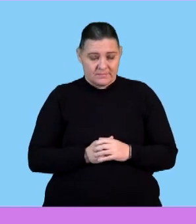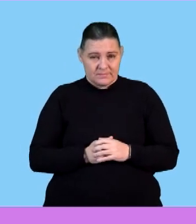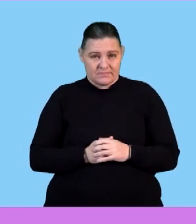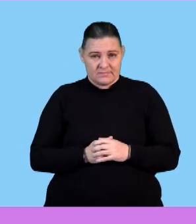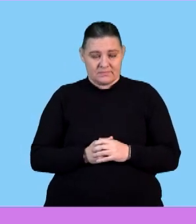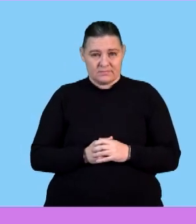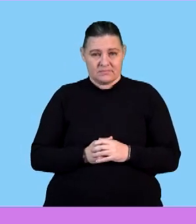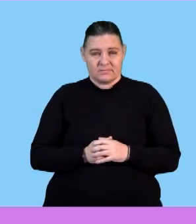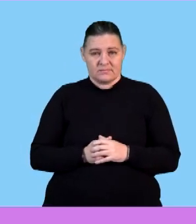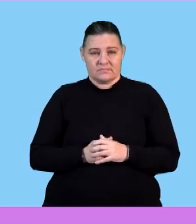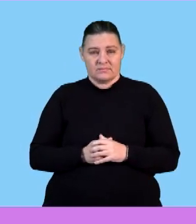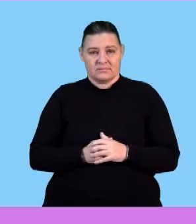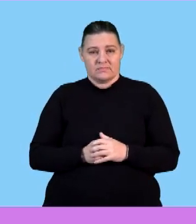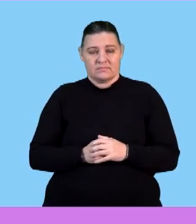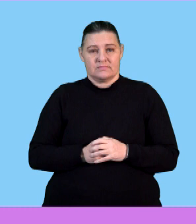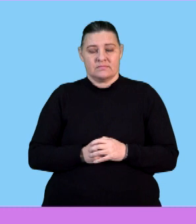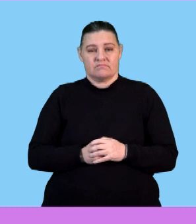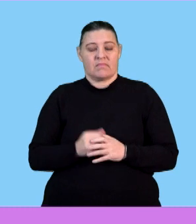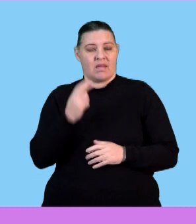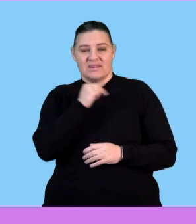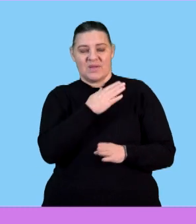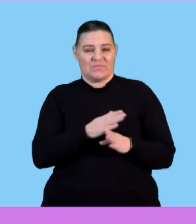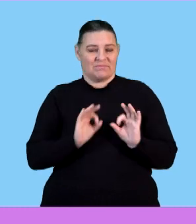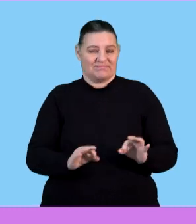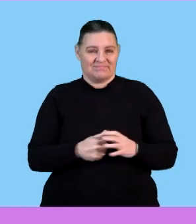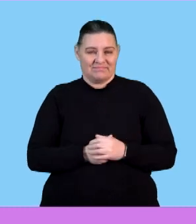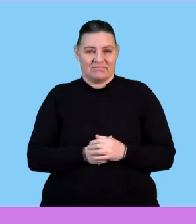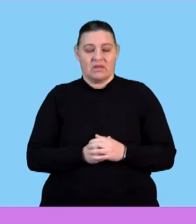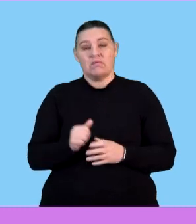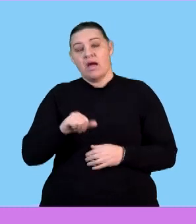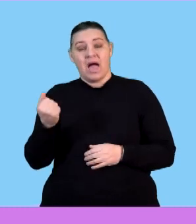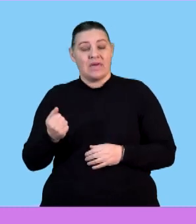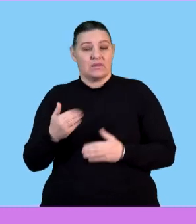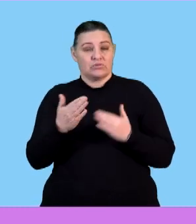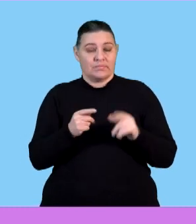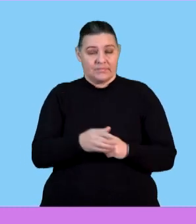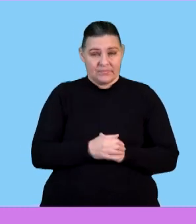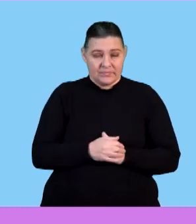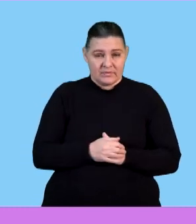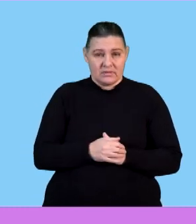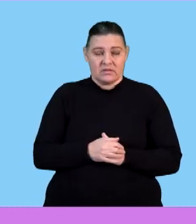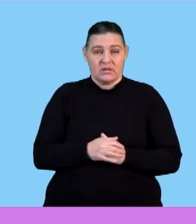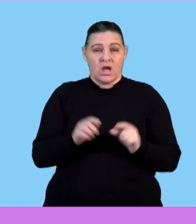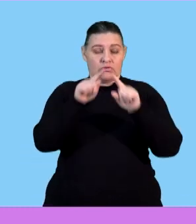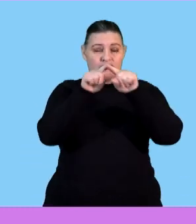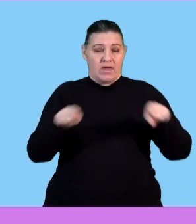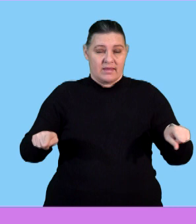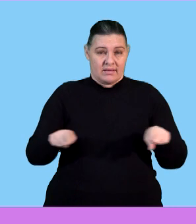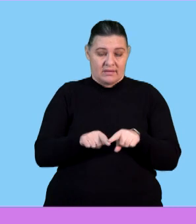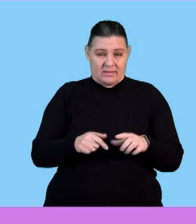go. From that corner to that corner. Nice work. Let's look at another shape. The